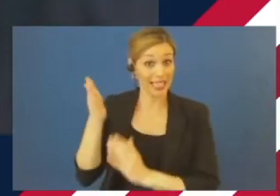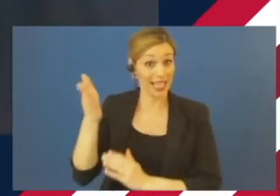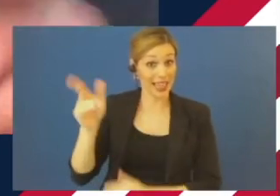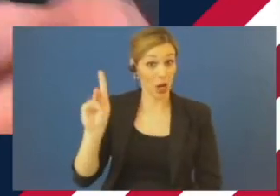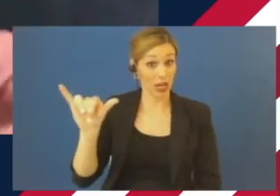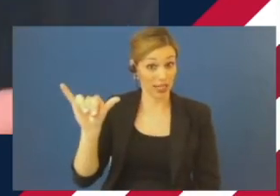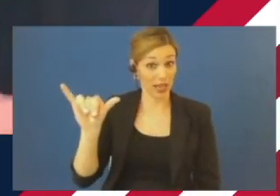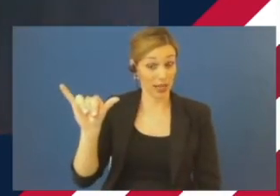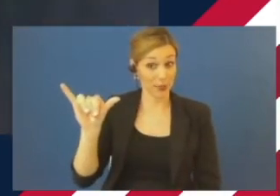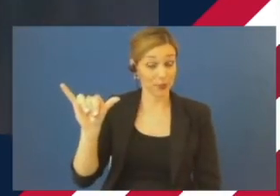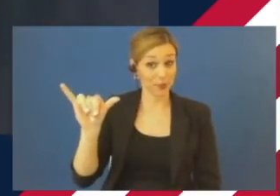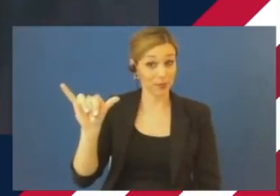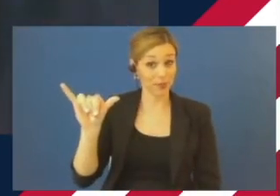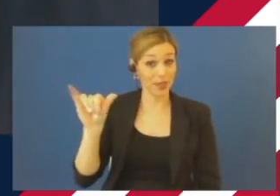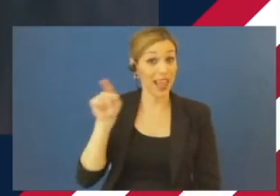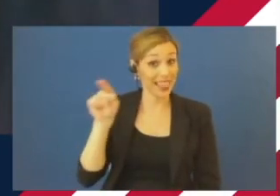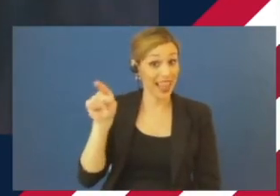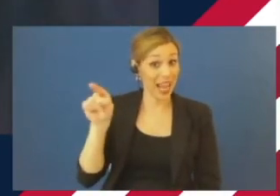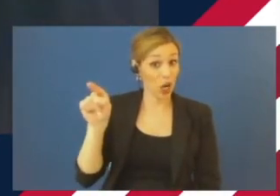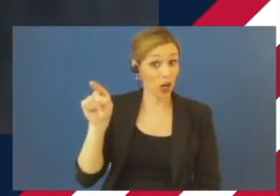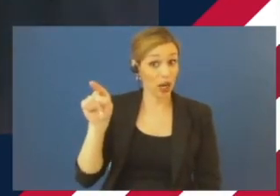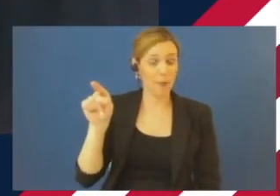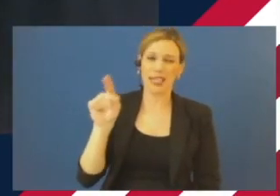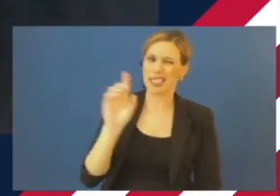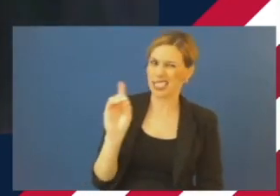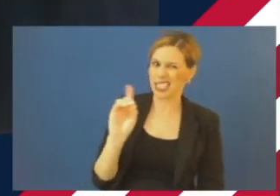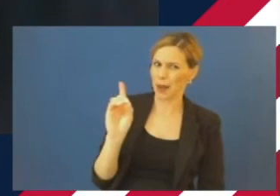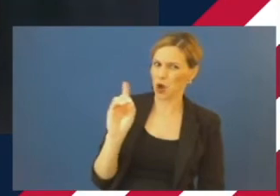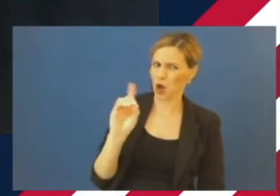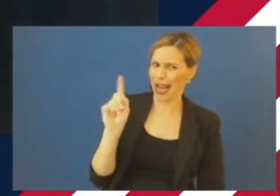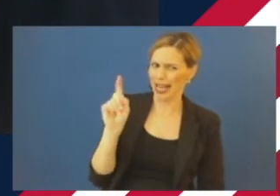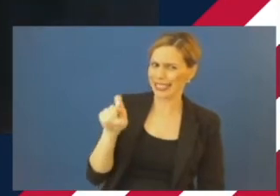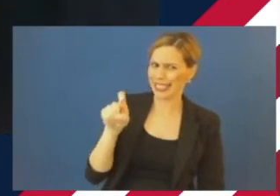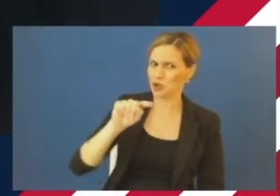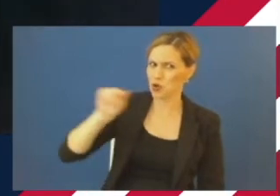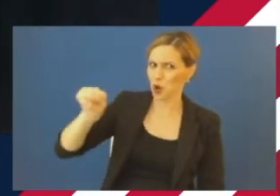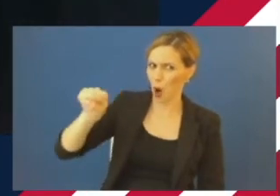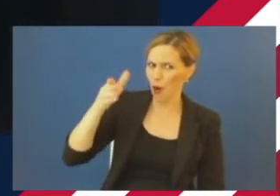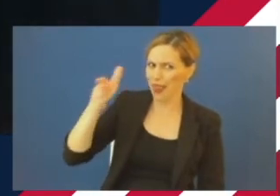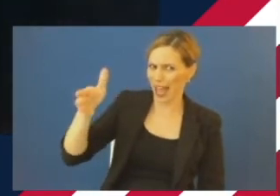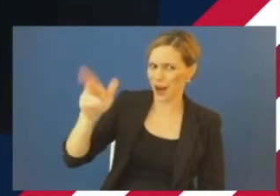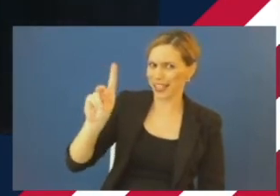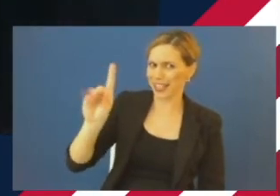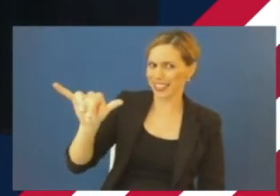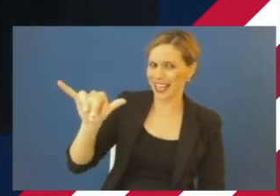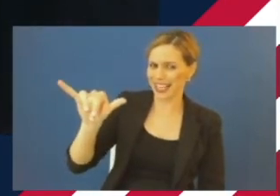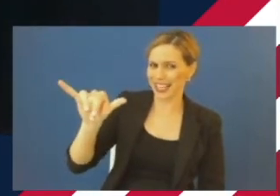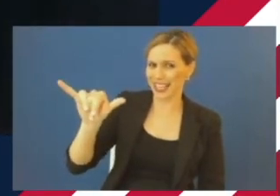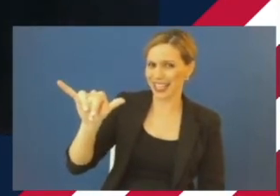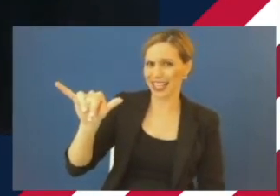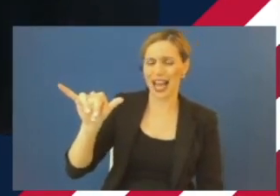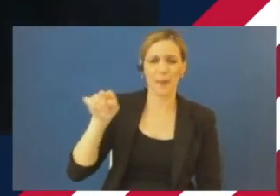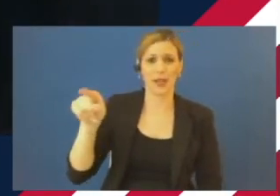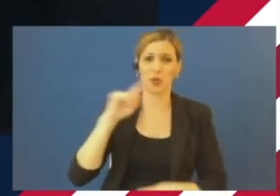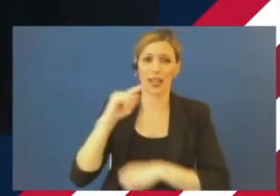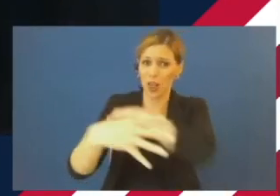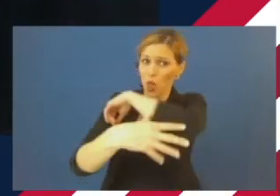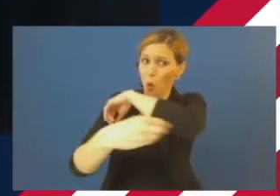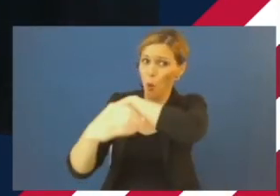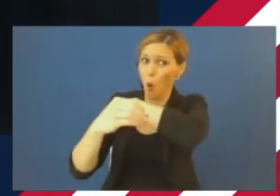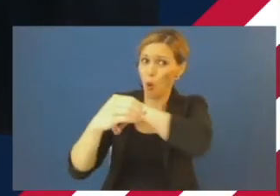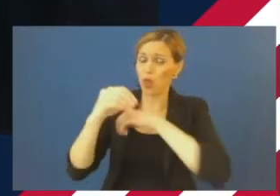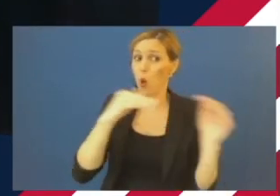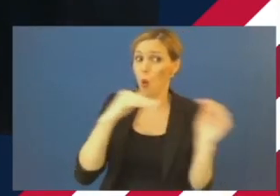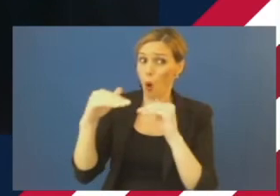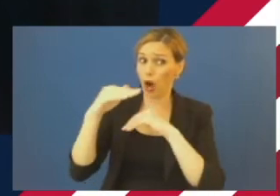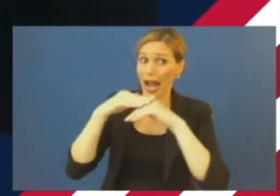Harlan County, where Democrats, by the way, need to go back to. That's where Lyndon Baines Johnson launched the war on poverty, and we haven't really been there